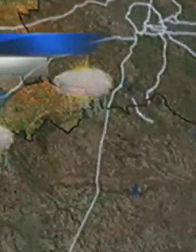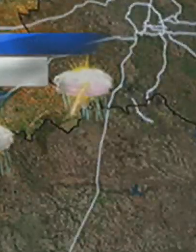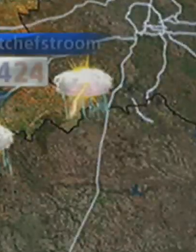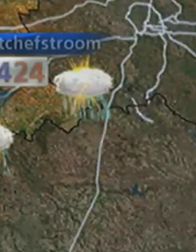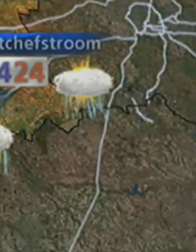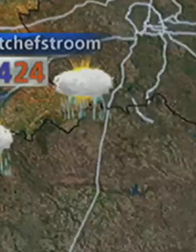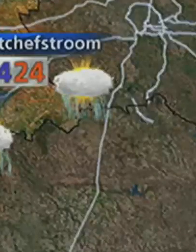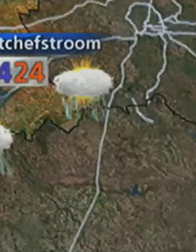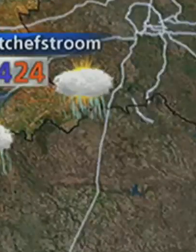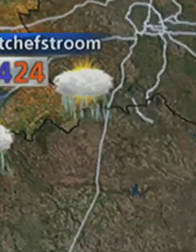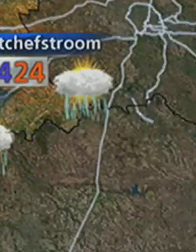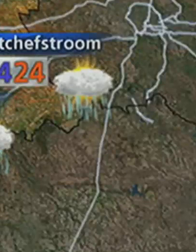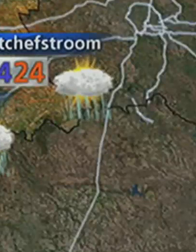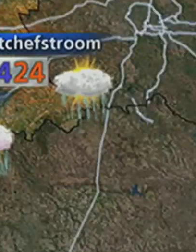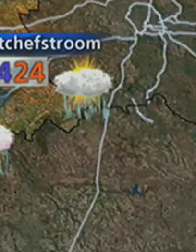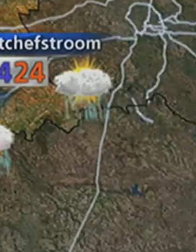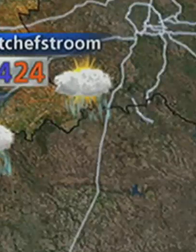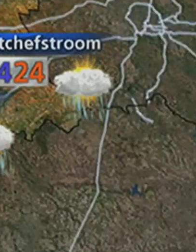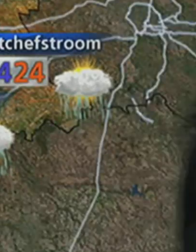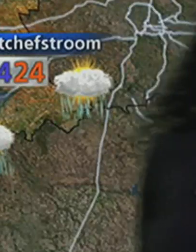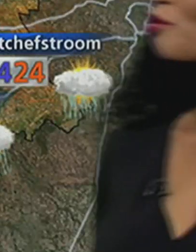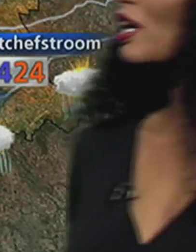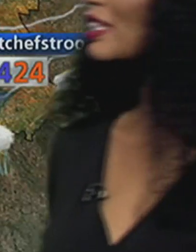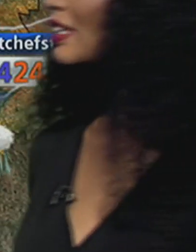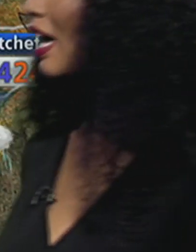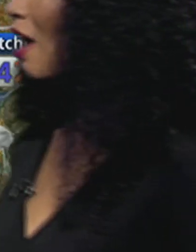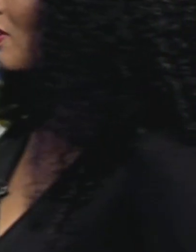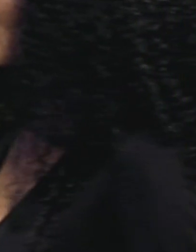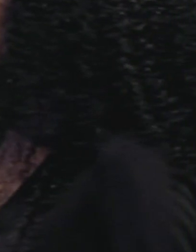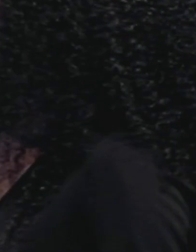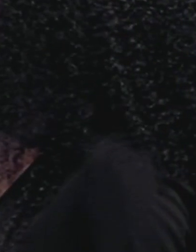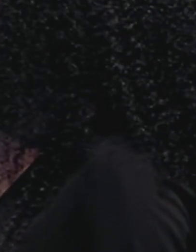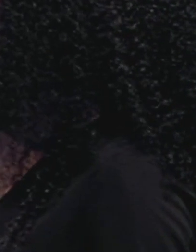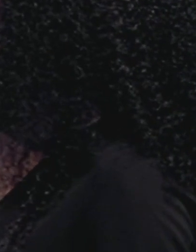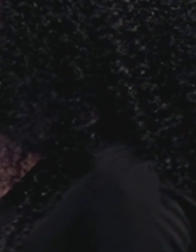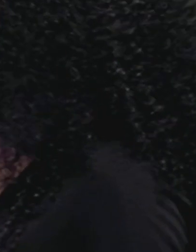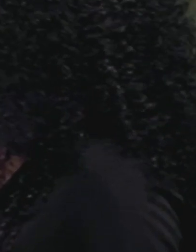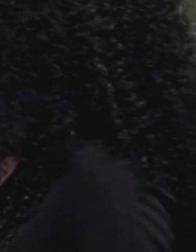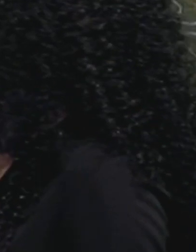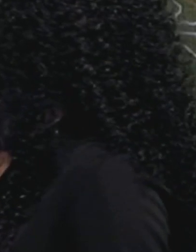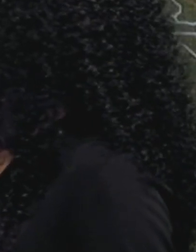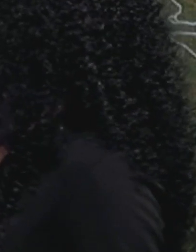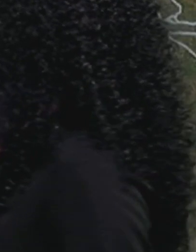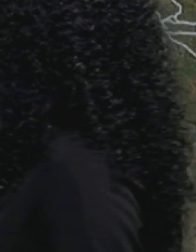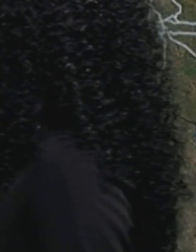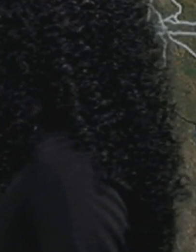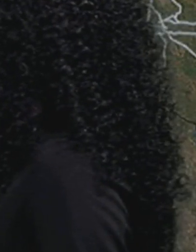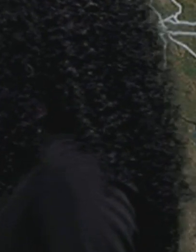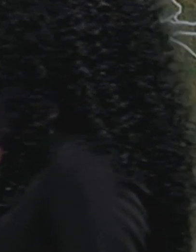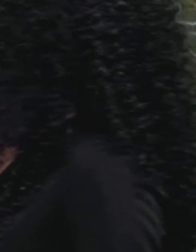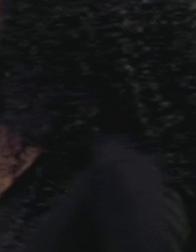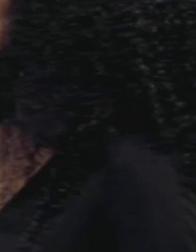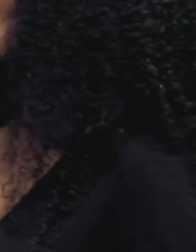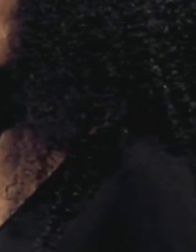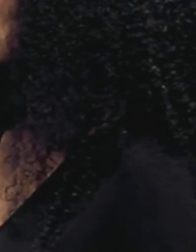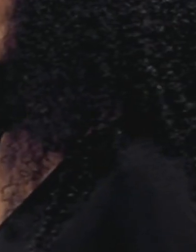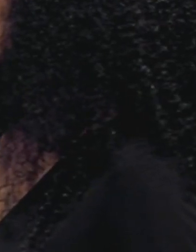le teng mo provinceng go tla nna le gone go nna le masarasarana a pula thata fa re lebella ko Ottosdal ka digata di le 13 go ya go